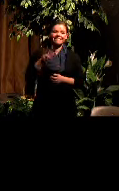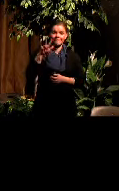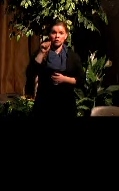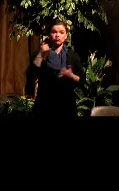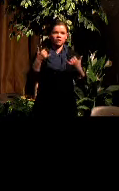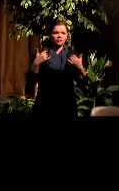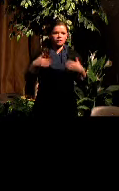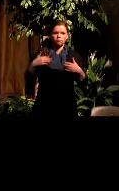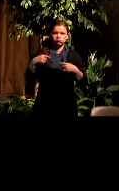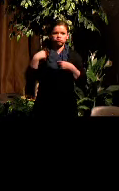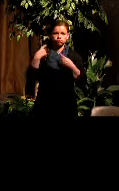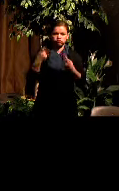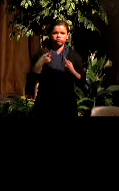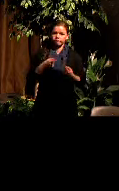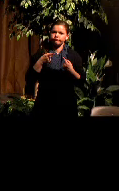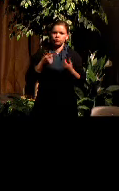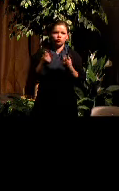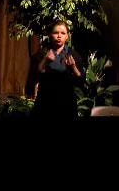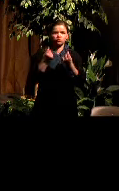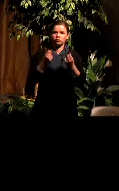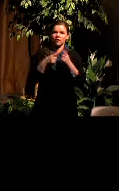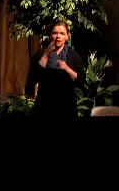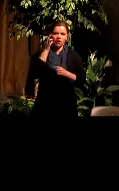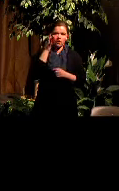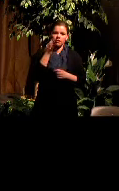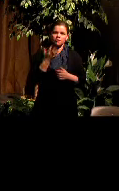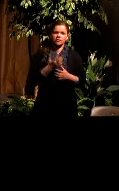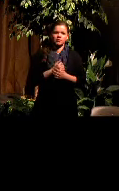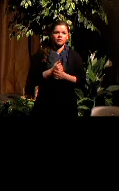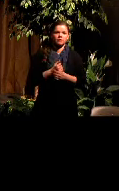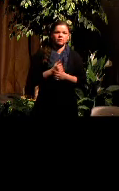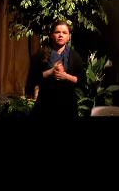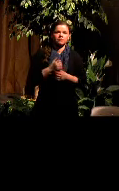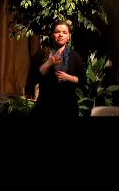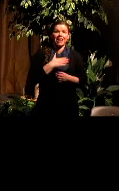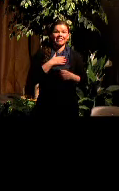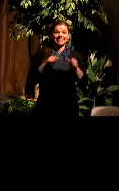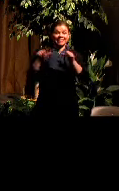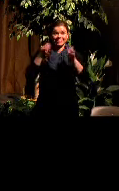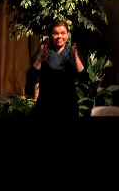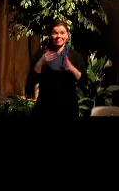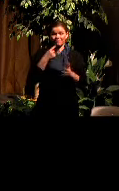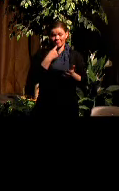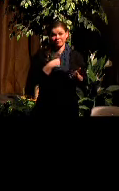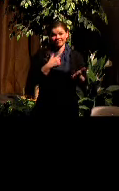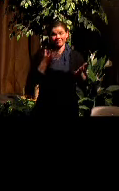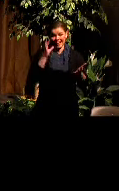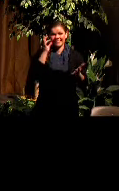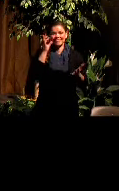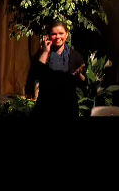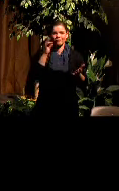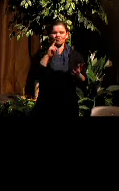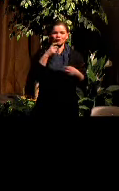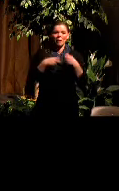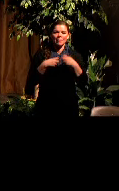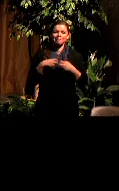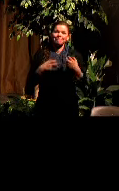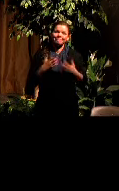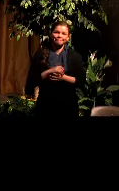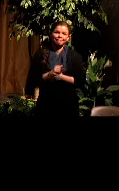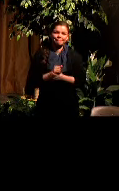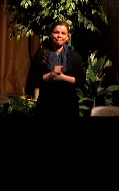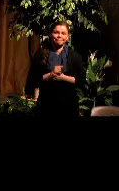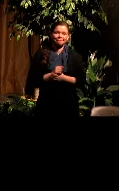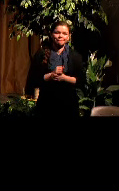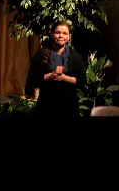say is that my science keeps telling me that cats are a problem. And as a Smithsonian scientist, I have to continue to put out